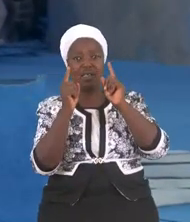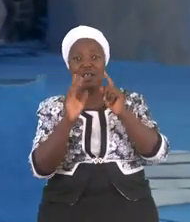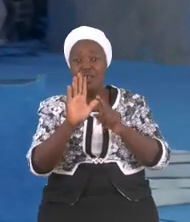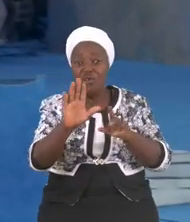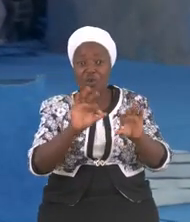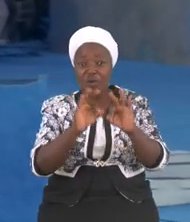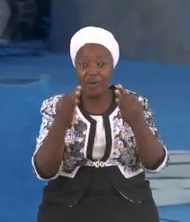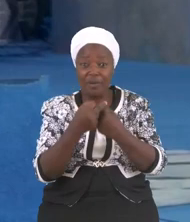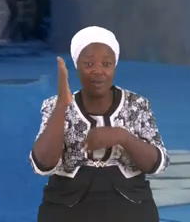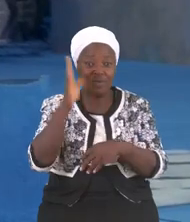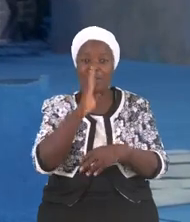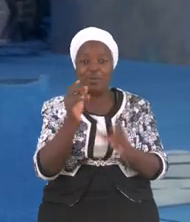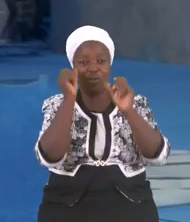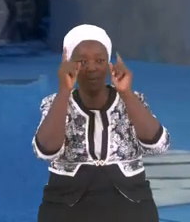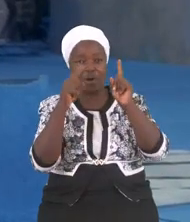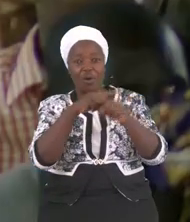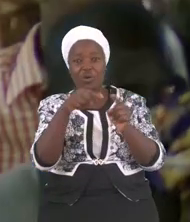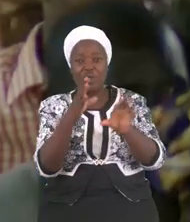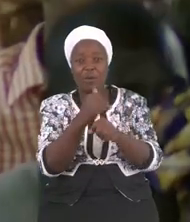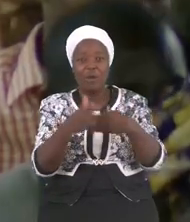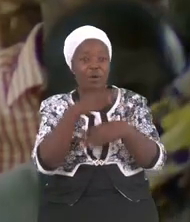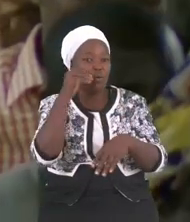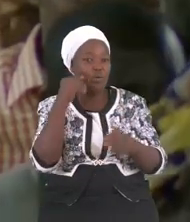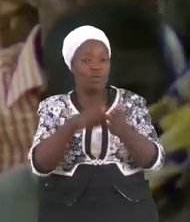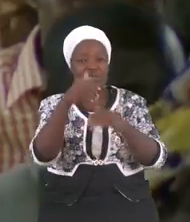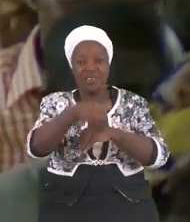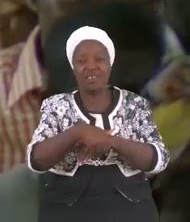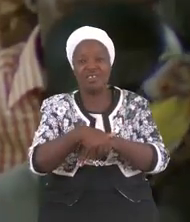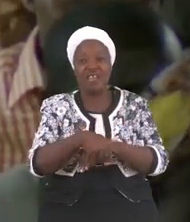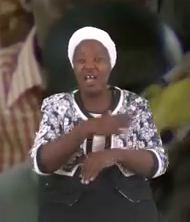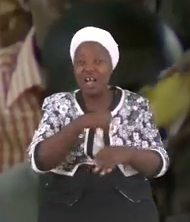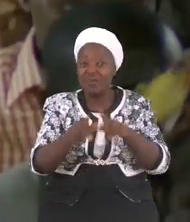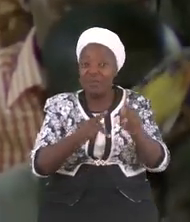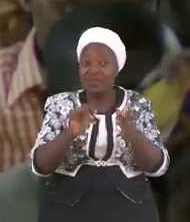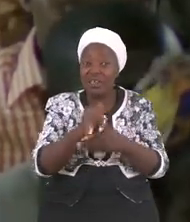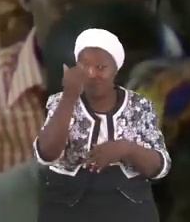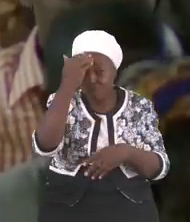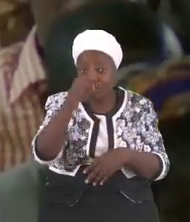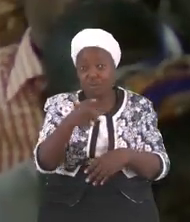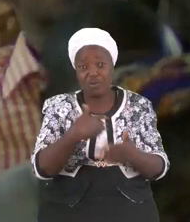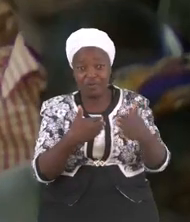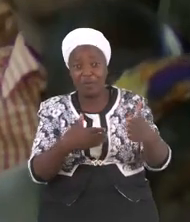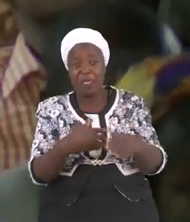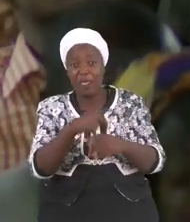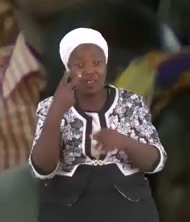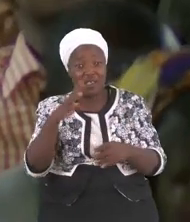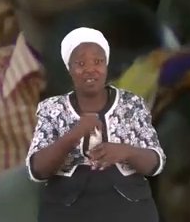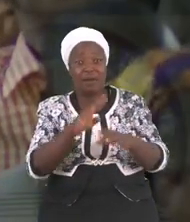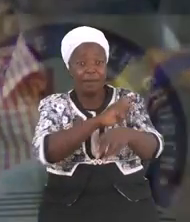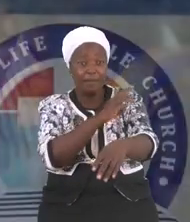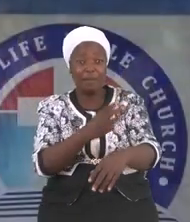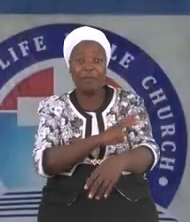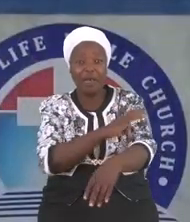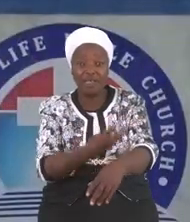be amazed when you get back home tonight. And the people who knew you before, seeing the mighty change and